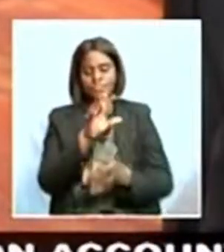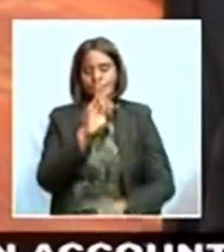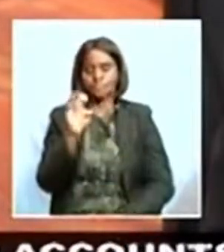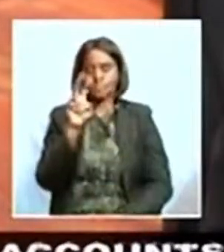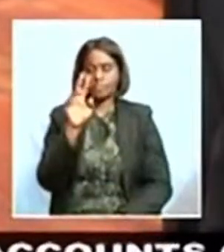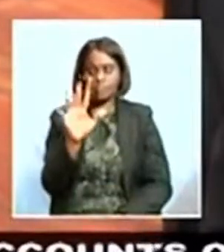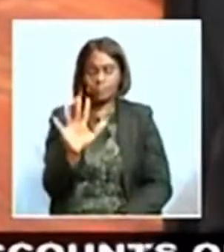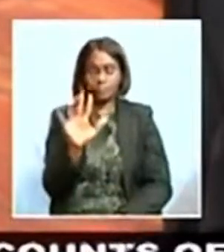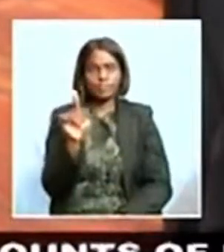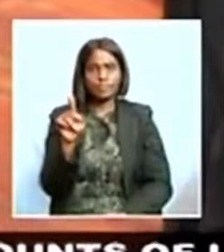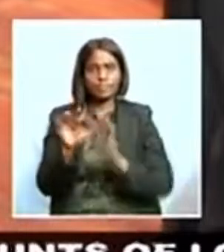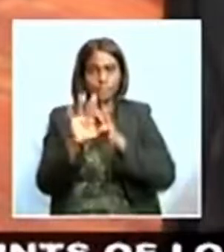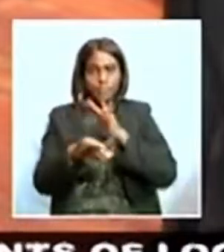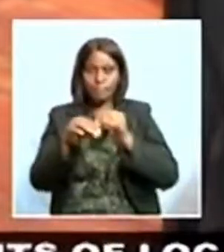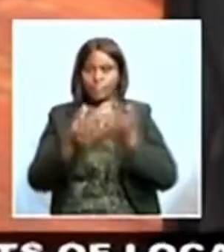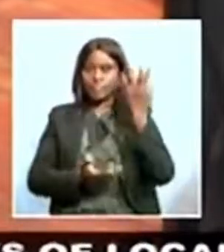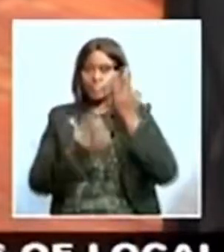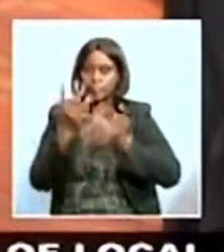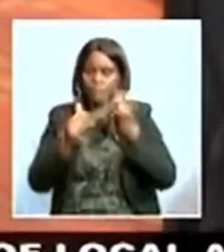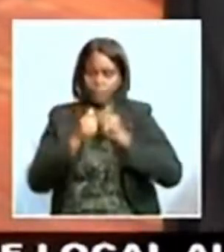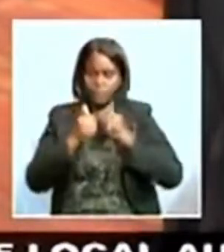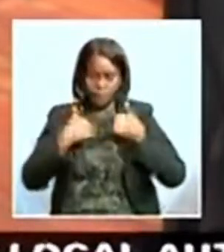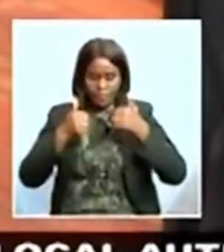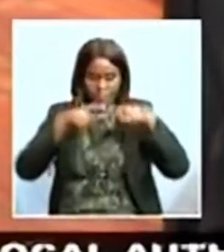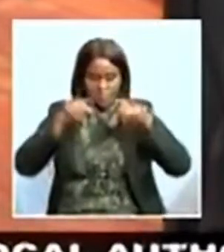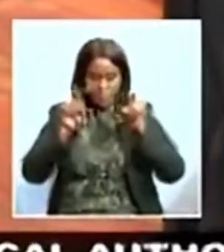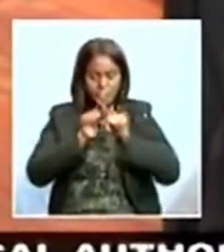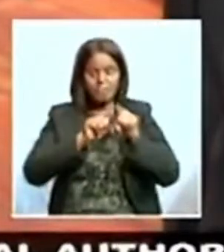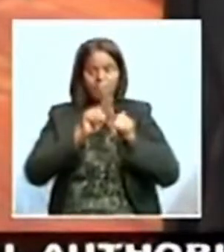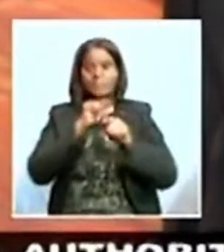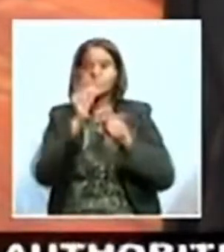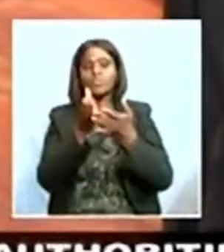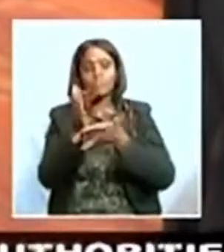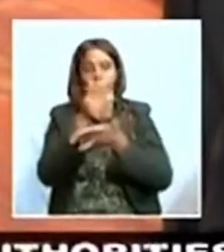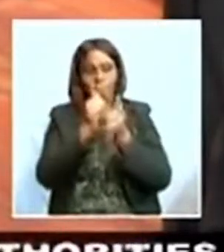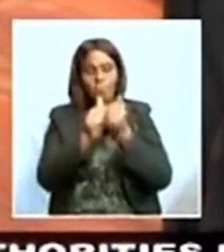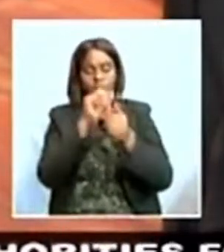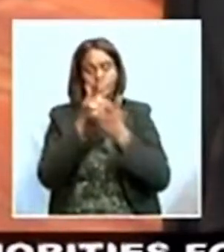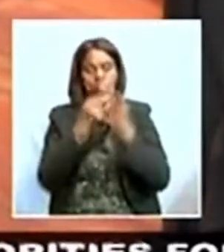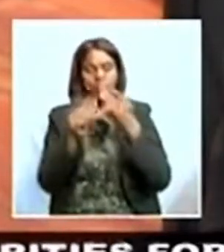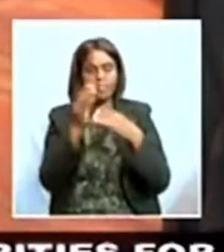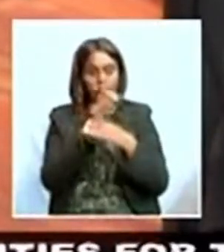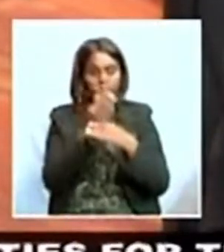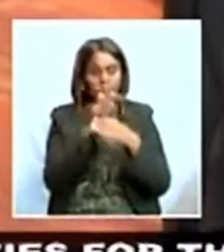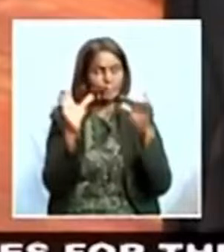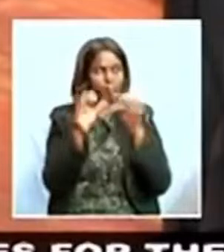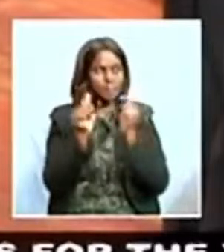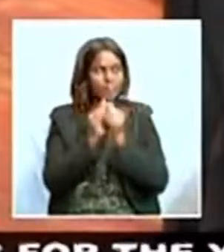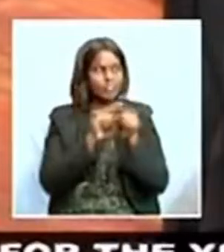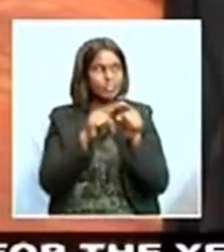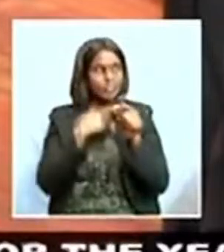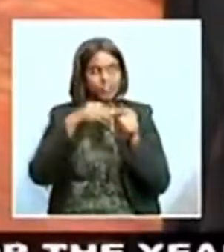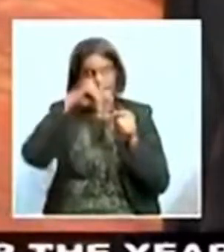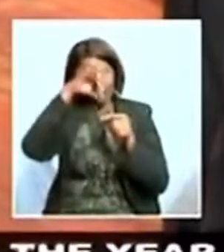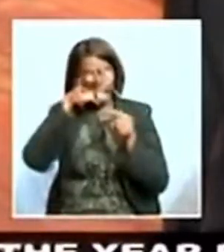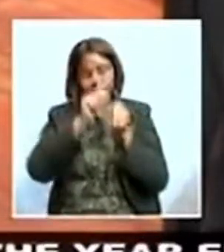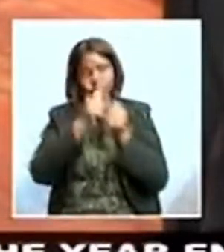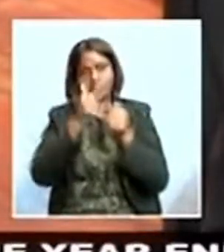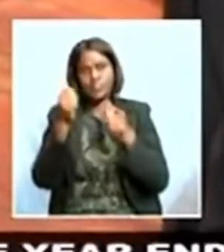274,725 under fire certificates and health permits was not collected due to resistance by the business community undertaking mining and